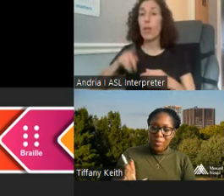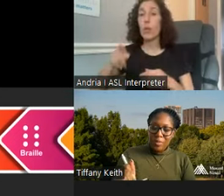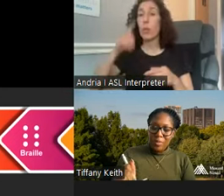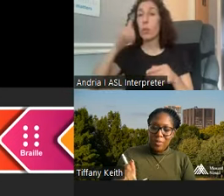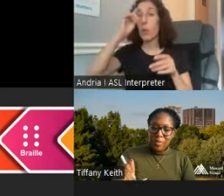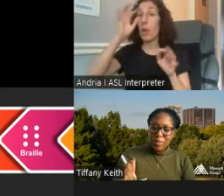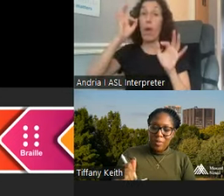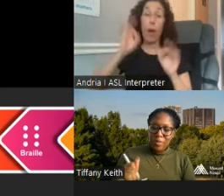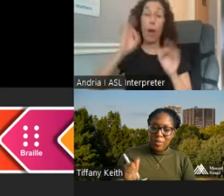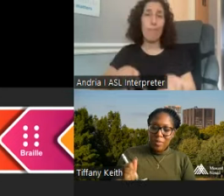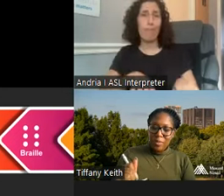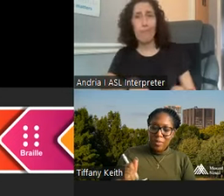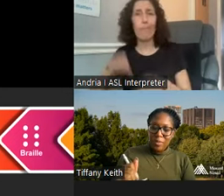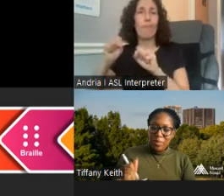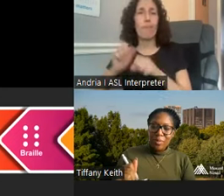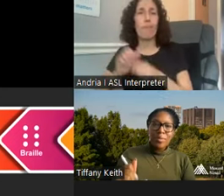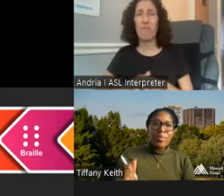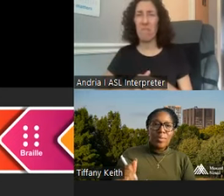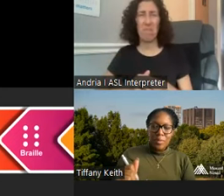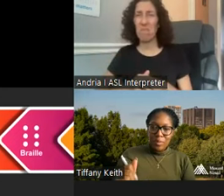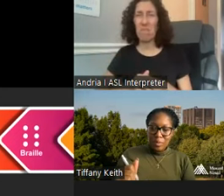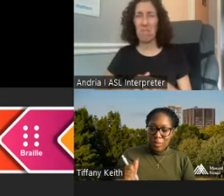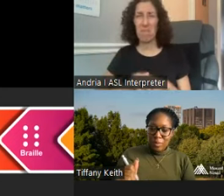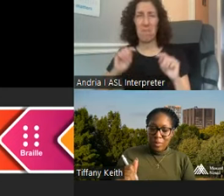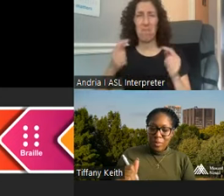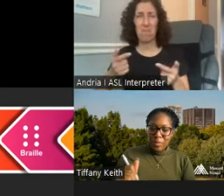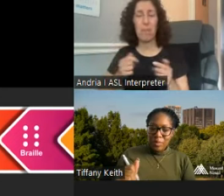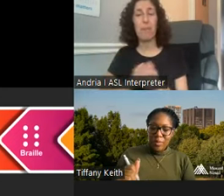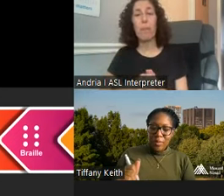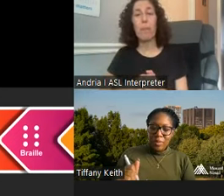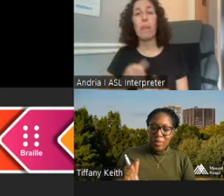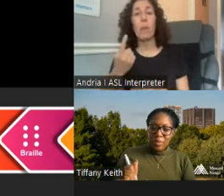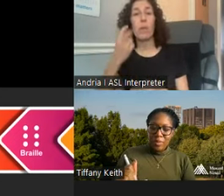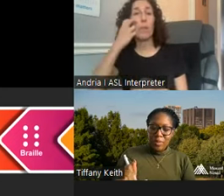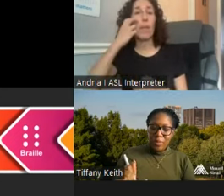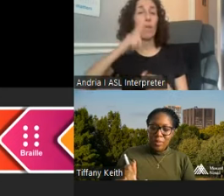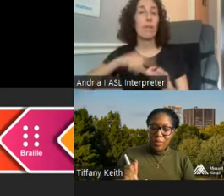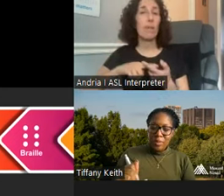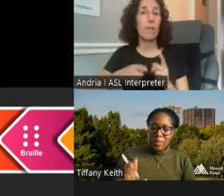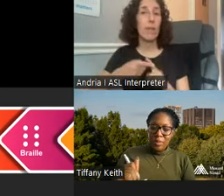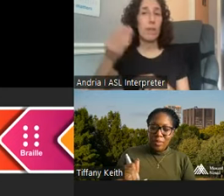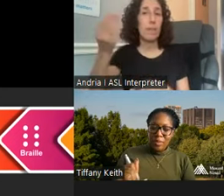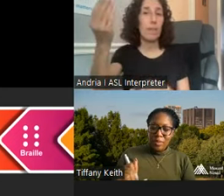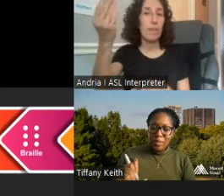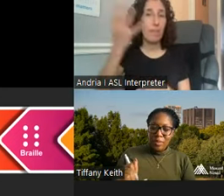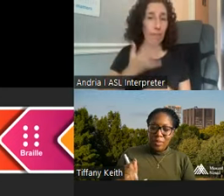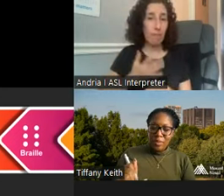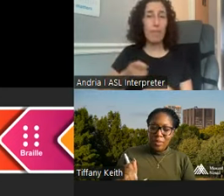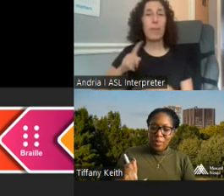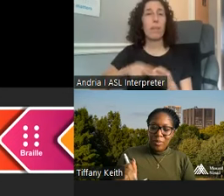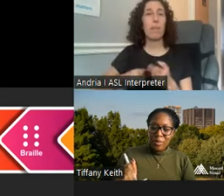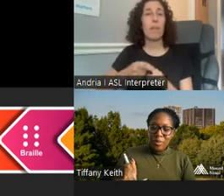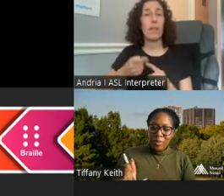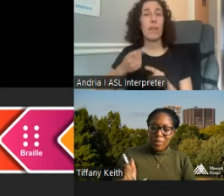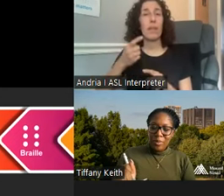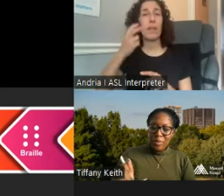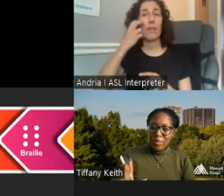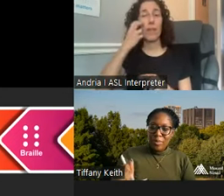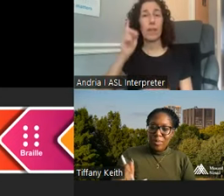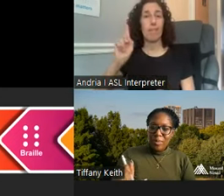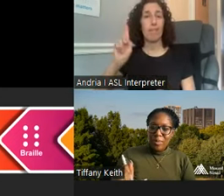blind friend of mine was telling me a story. He was standing at a street corner waiting for a friend. They're heading to the cafe on the corner